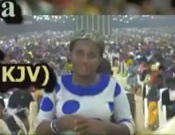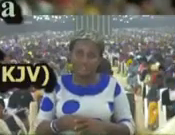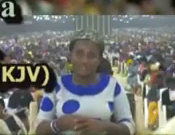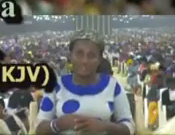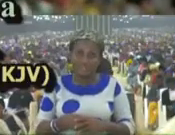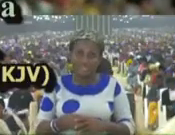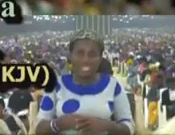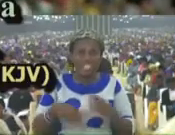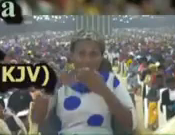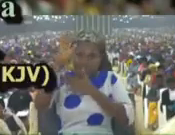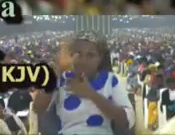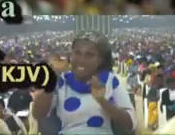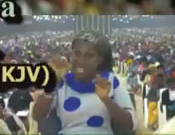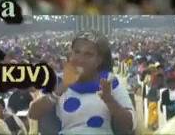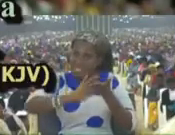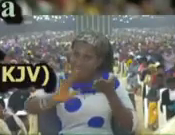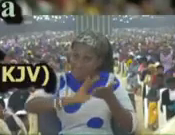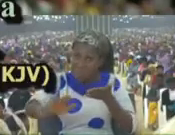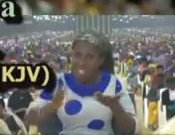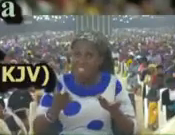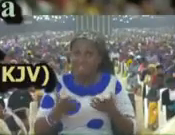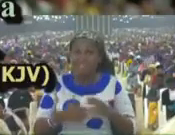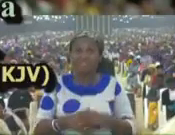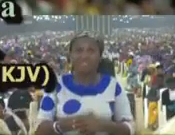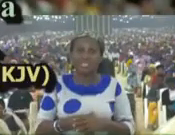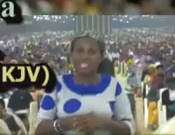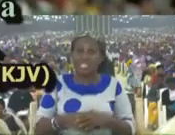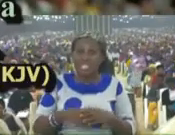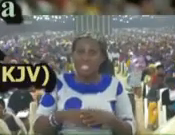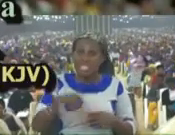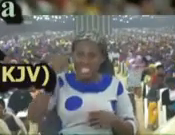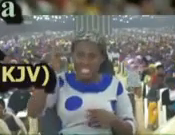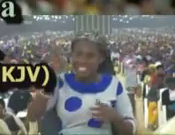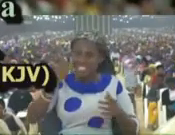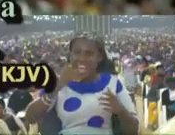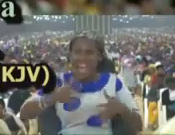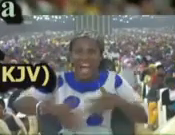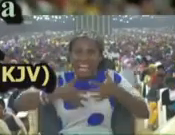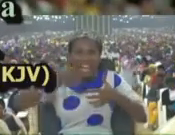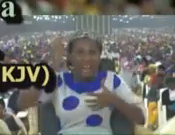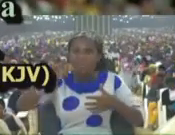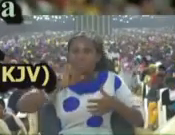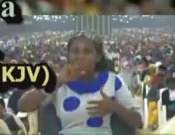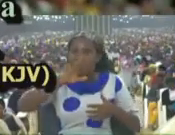He can forgive. His anger won't last forever.